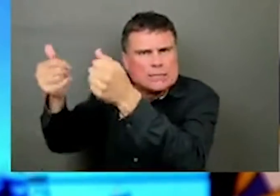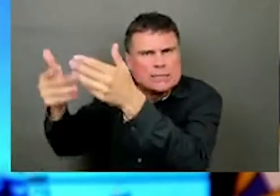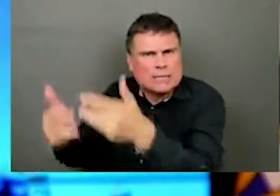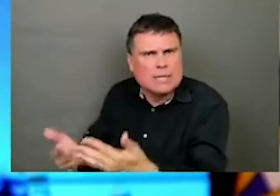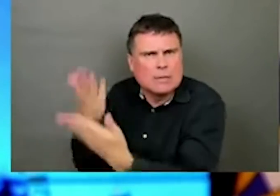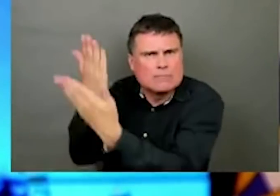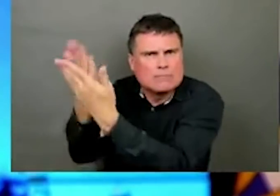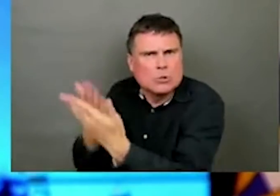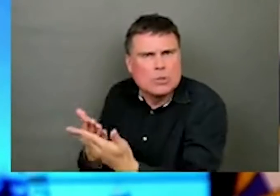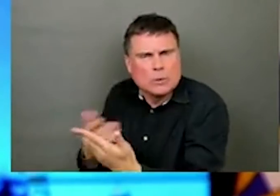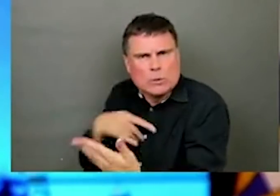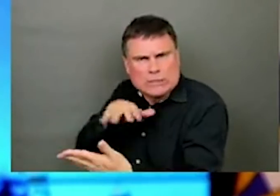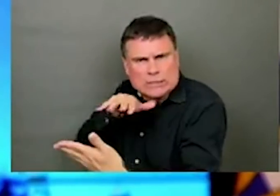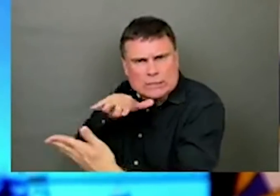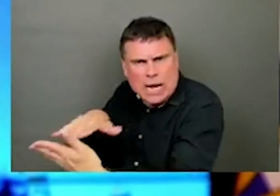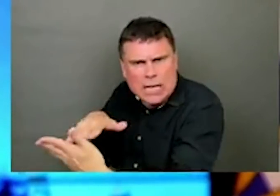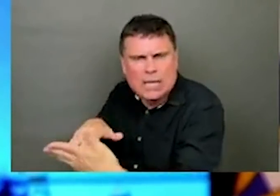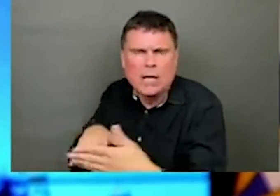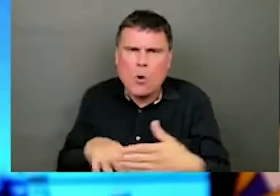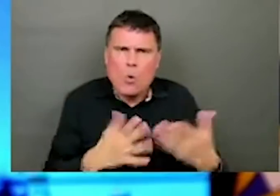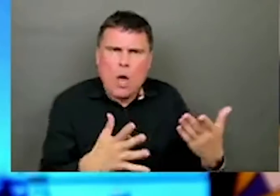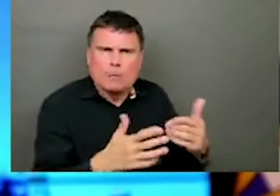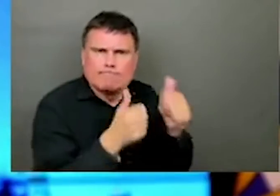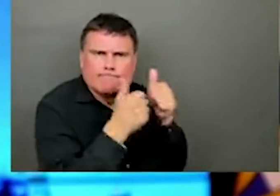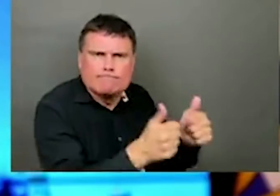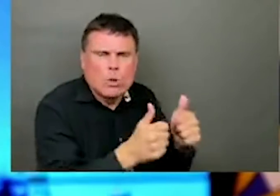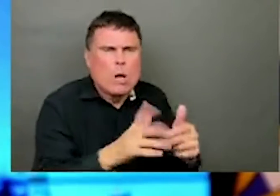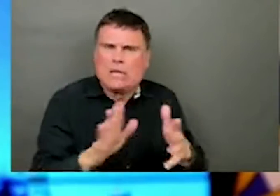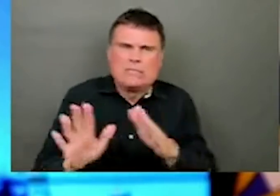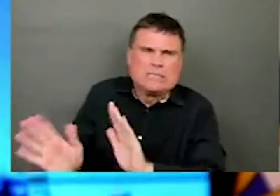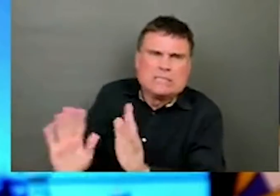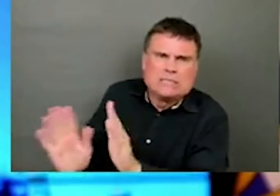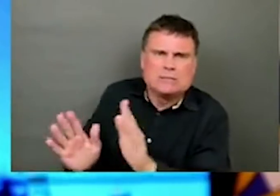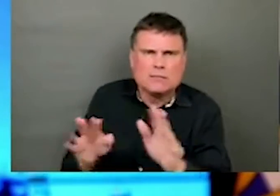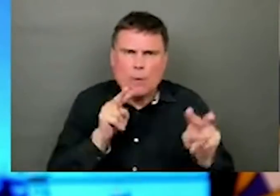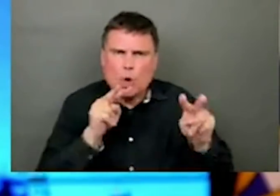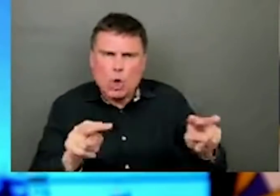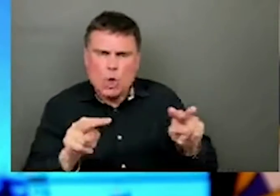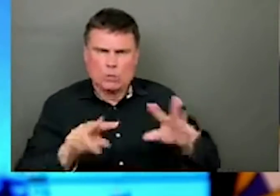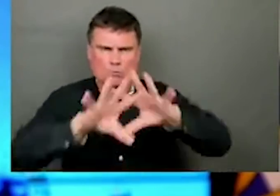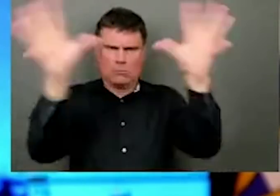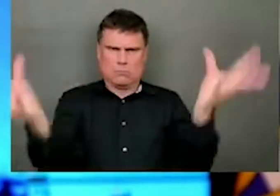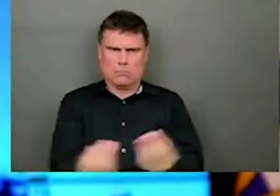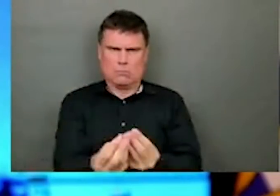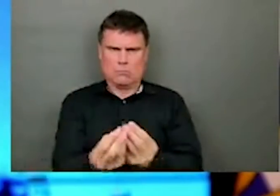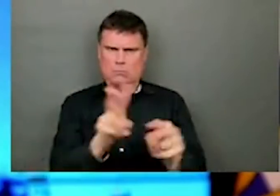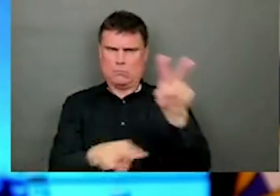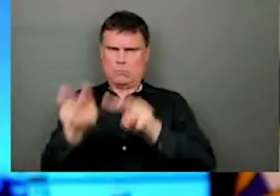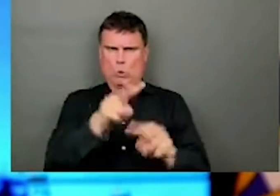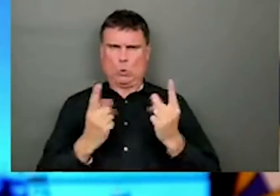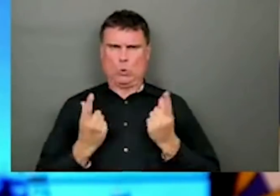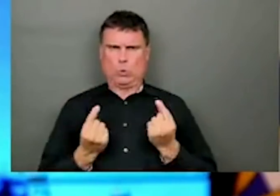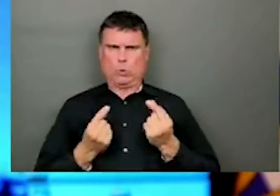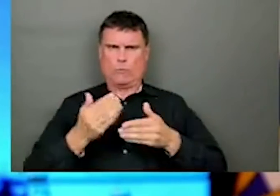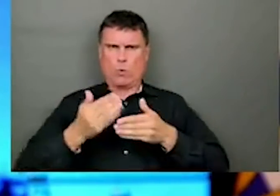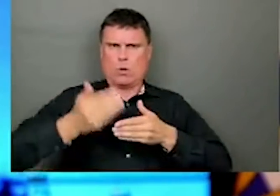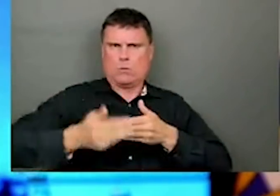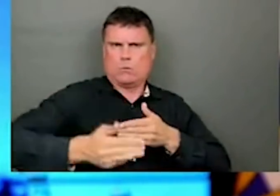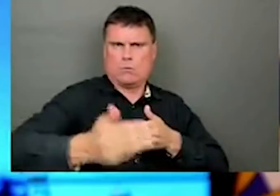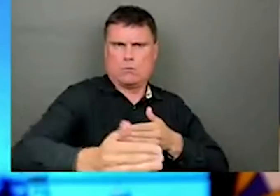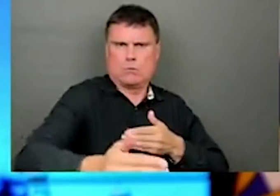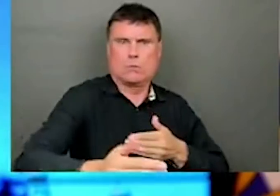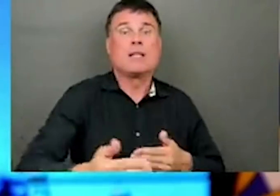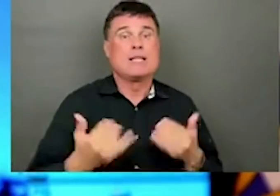approaches, and understanding the real situation that we're in right now. But I will say we are in a different place, and that is